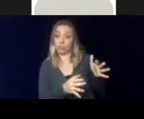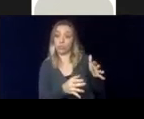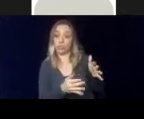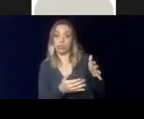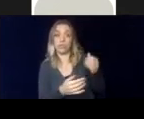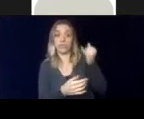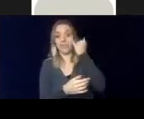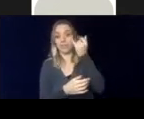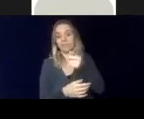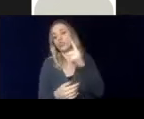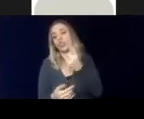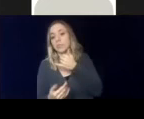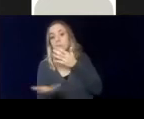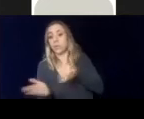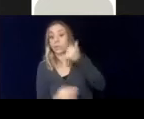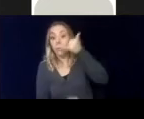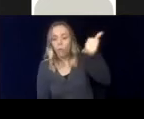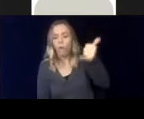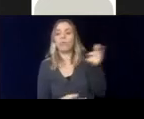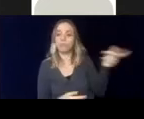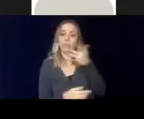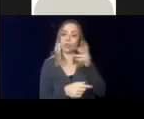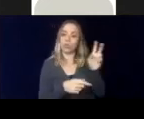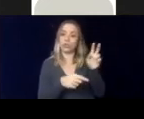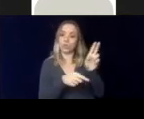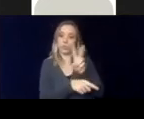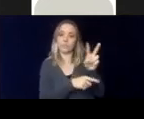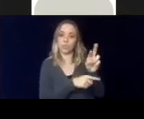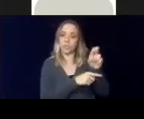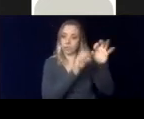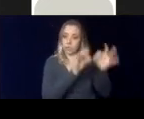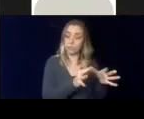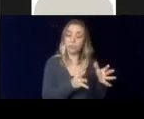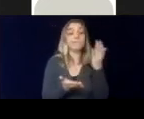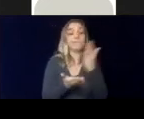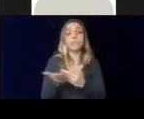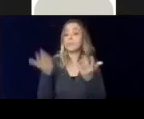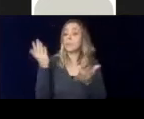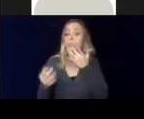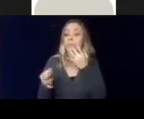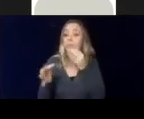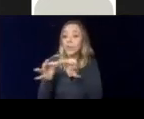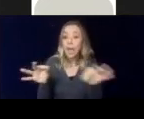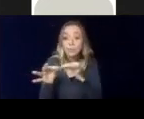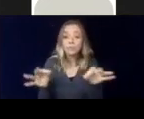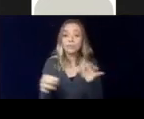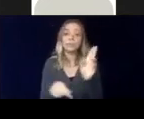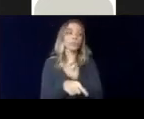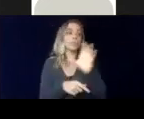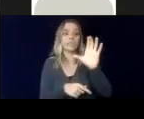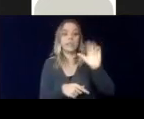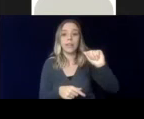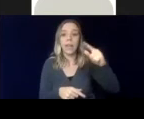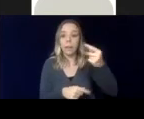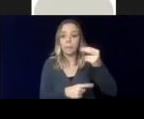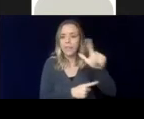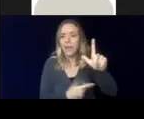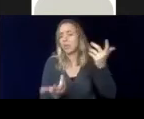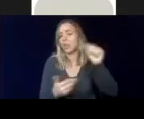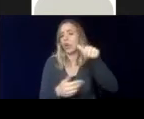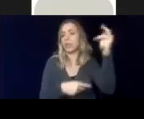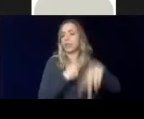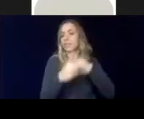phone call. Some might require to have captioning through like a CapTel or other telecommunication